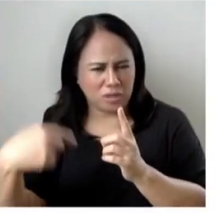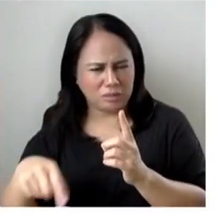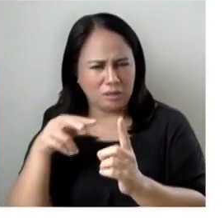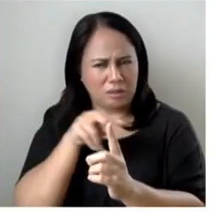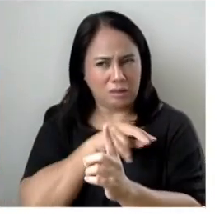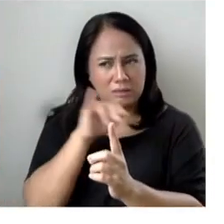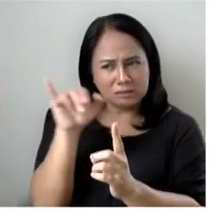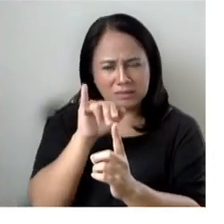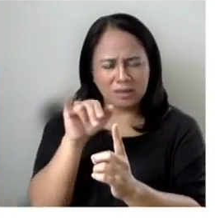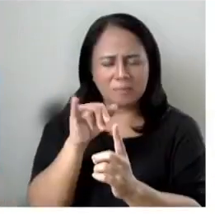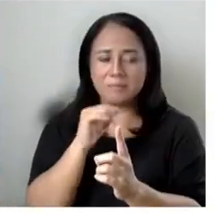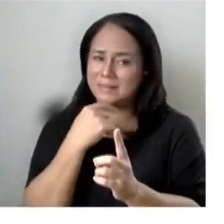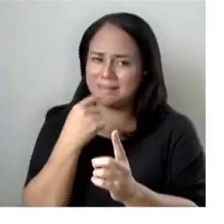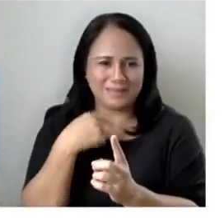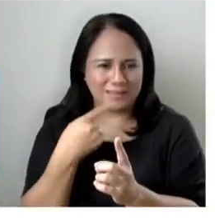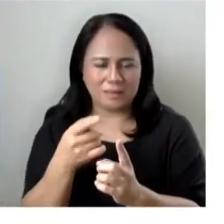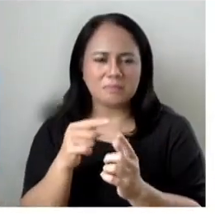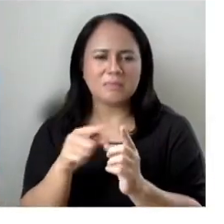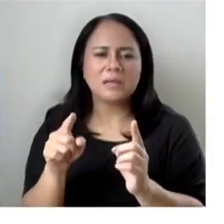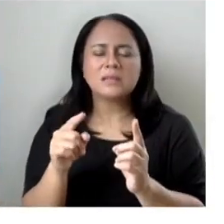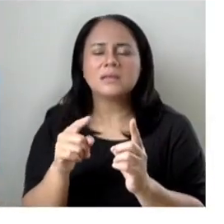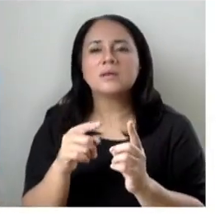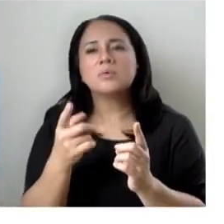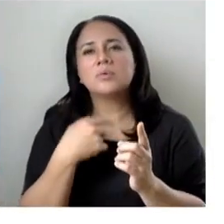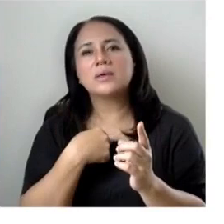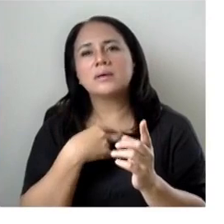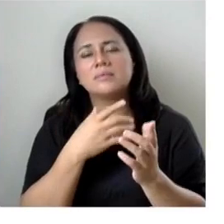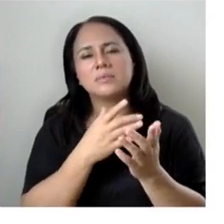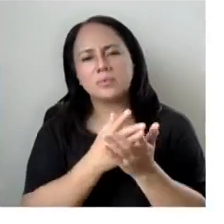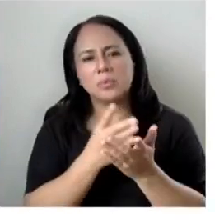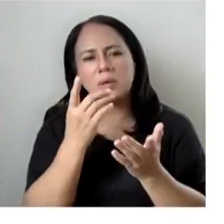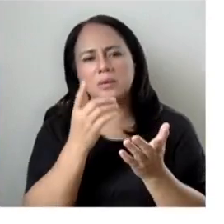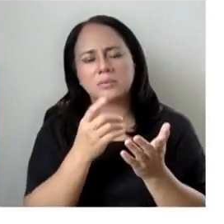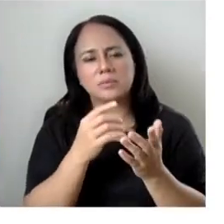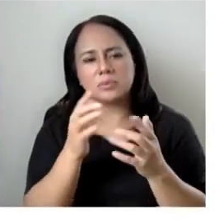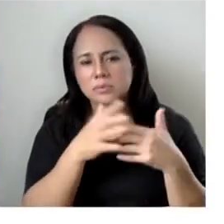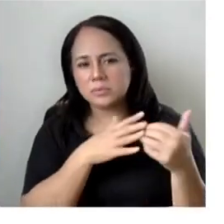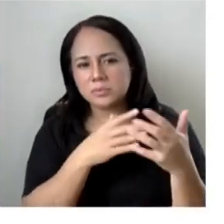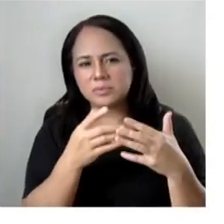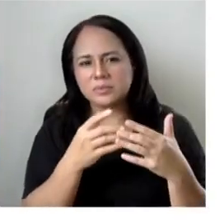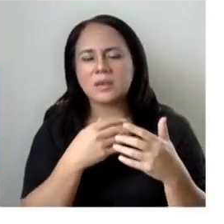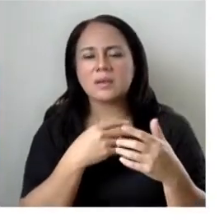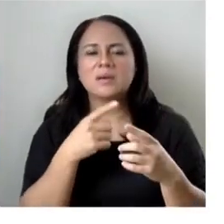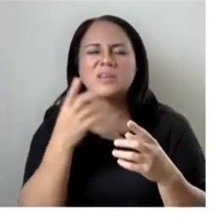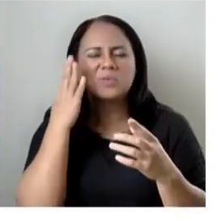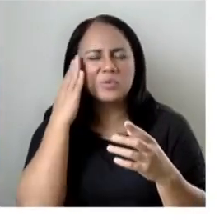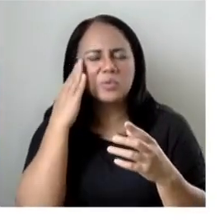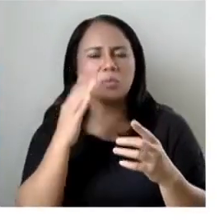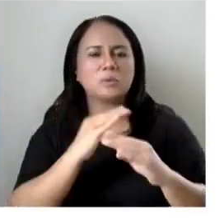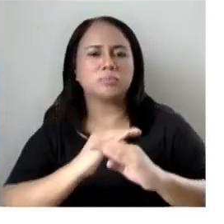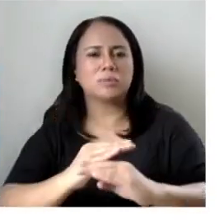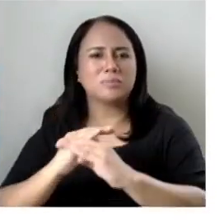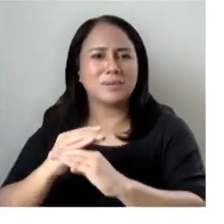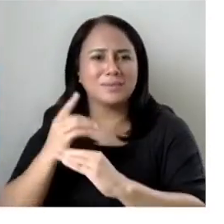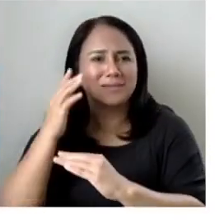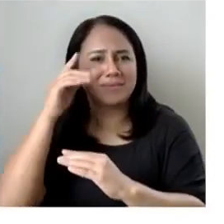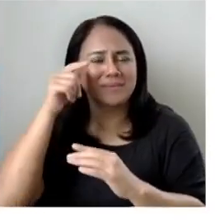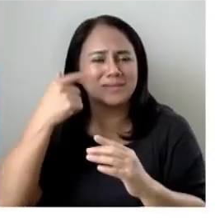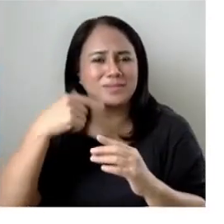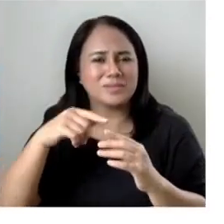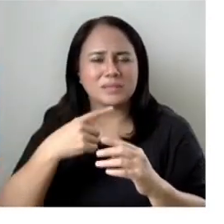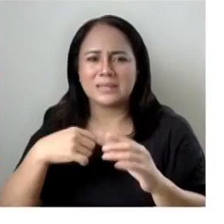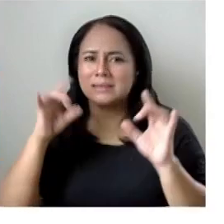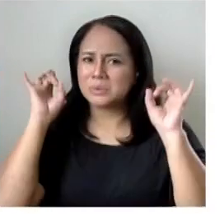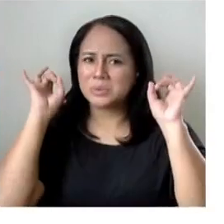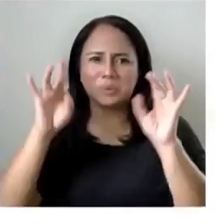and jurisdiction of the entire West Philippine Sea, notwithstanding the coercive, the blocking, and the other dangerous